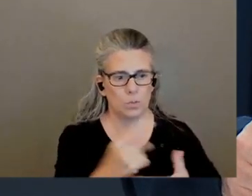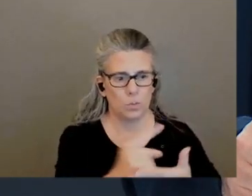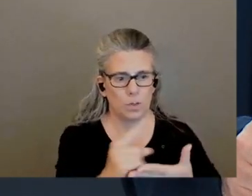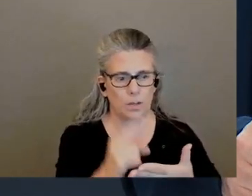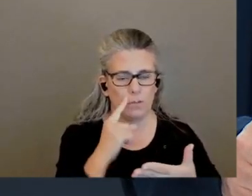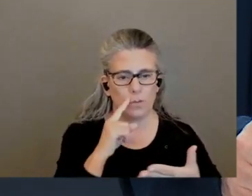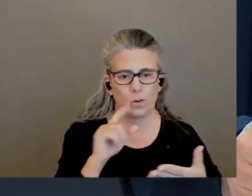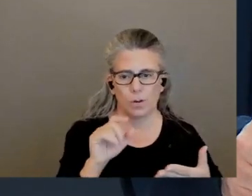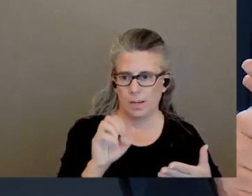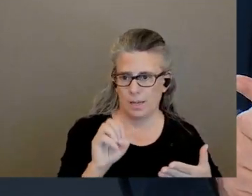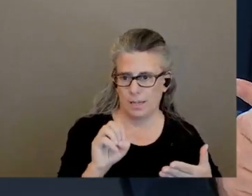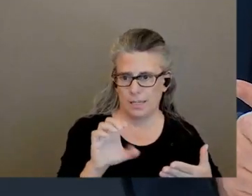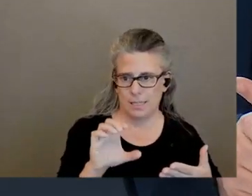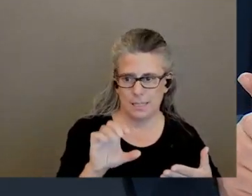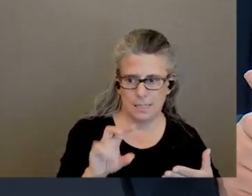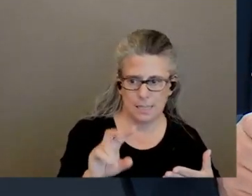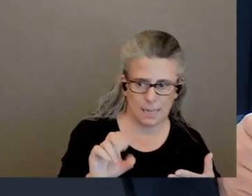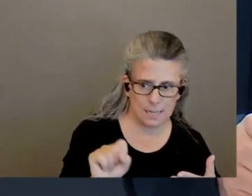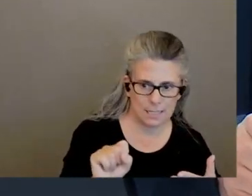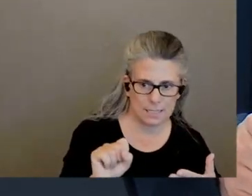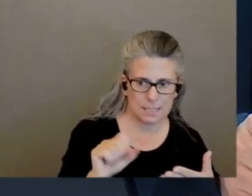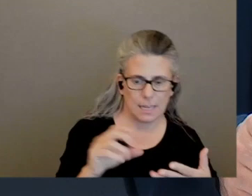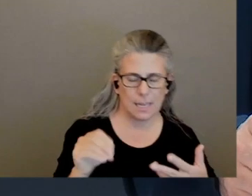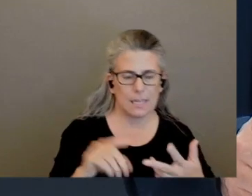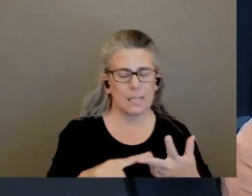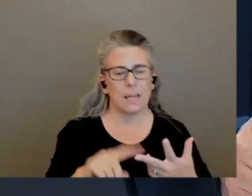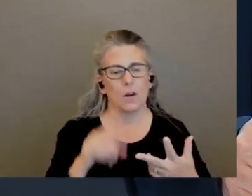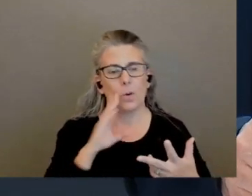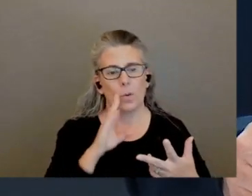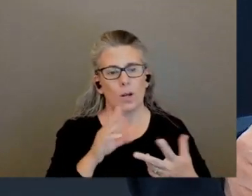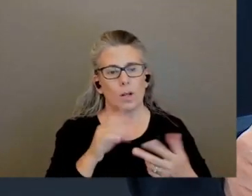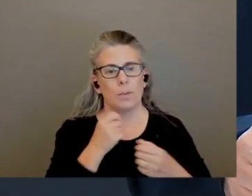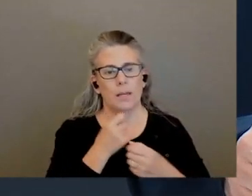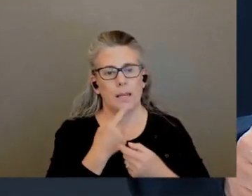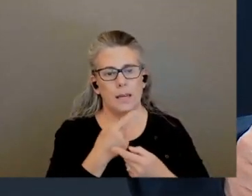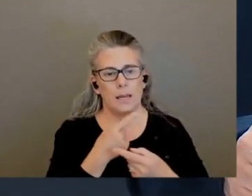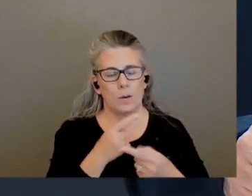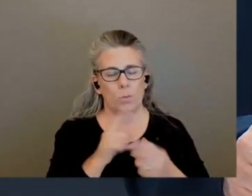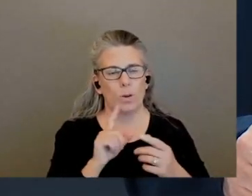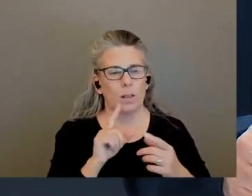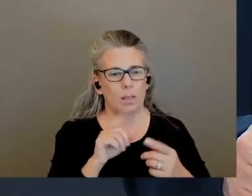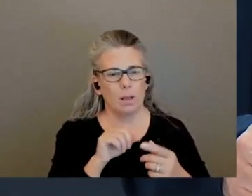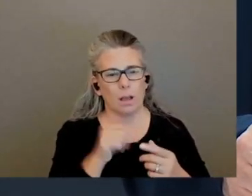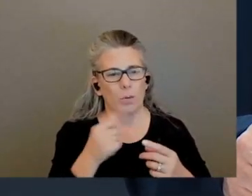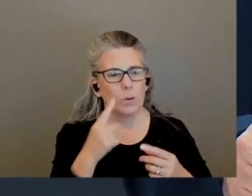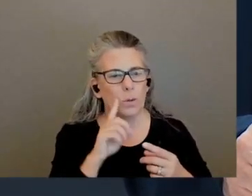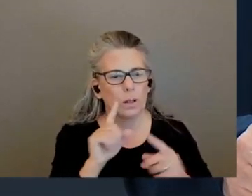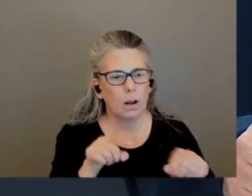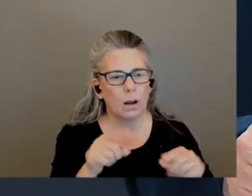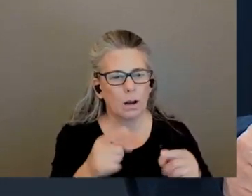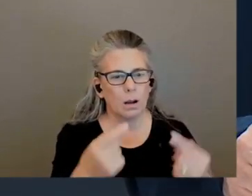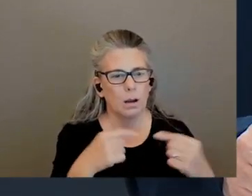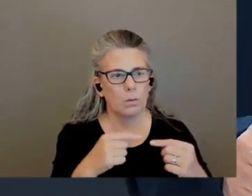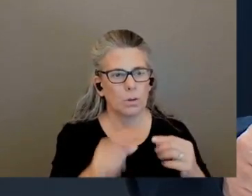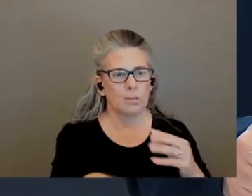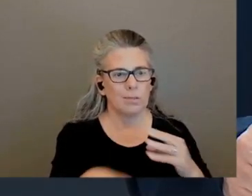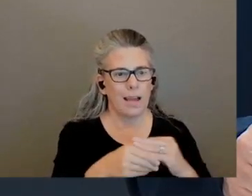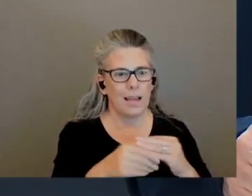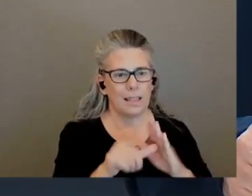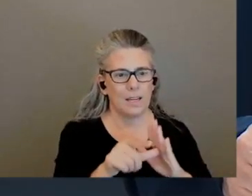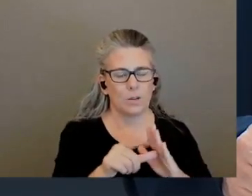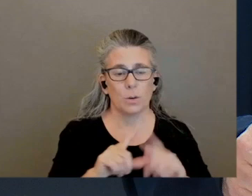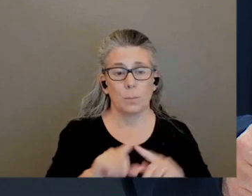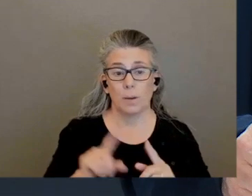EKS is going to come later. And Lambda has been announced last week. Lambda, that was almost 2 weeks ago now. And Lambda is really